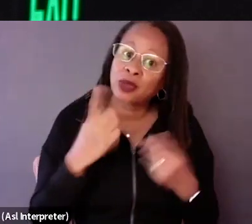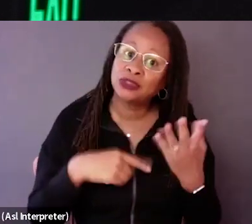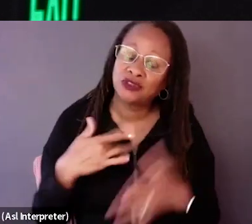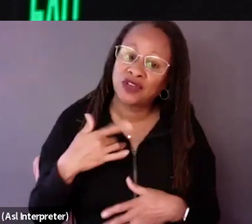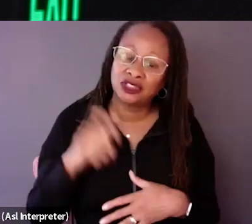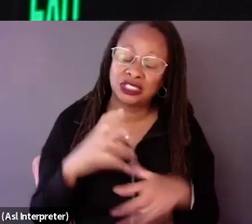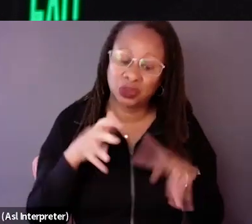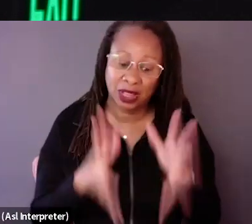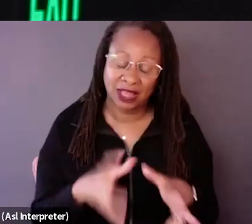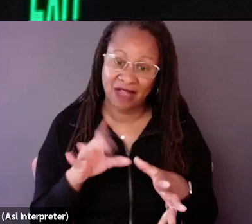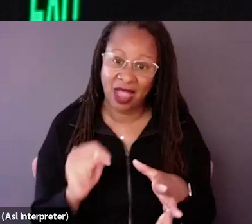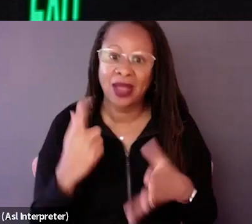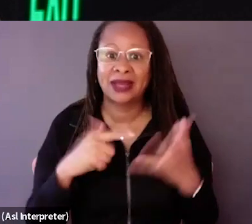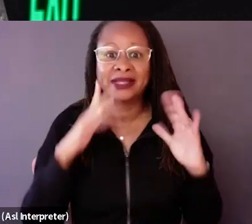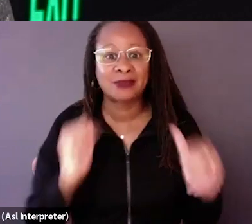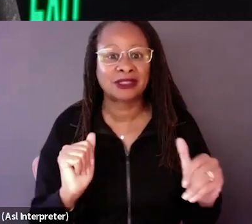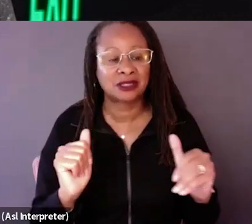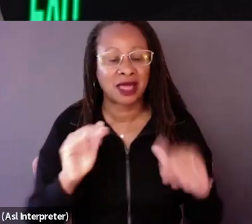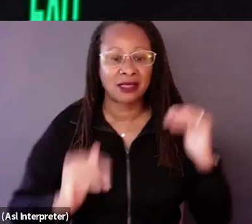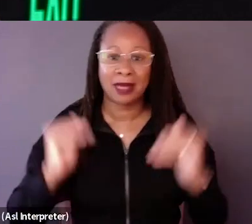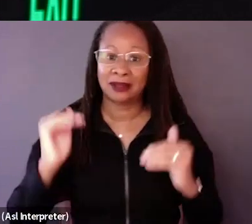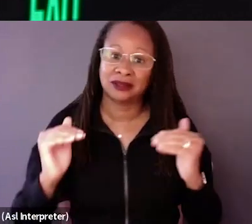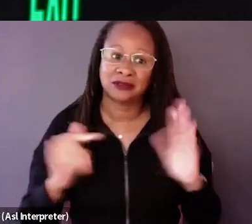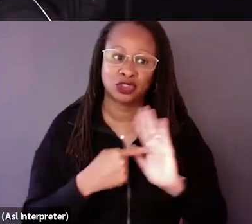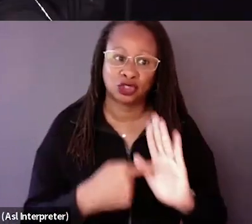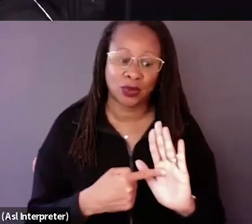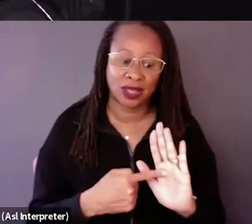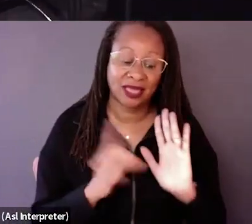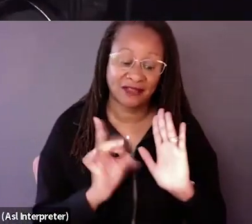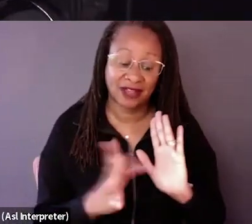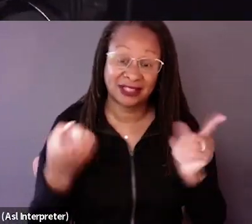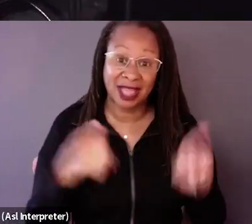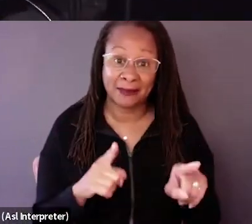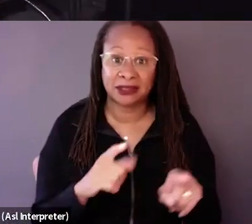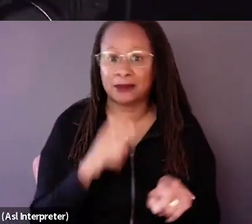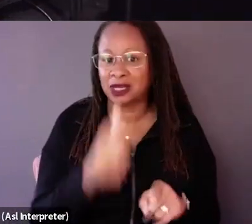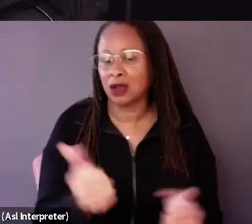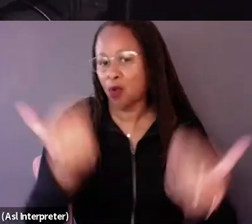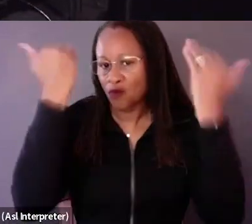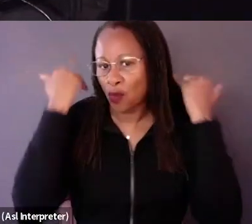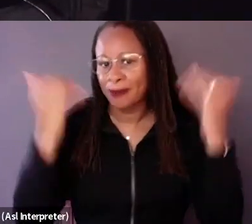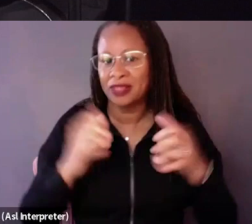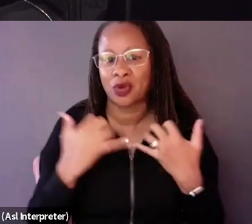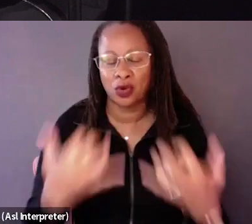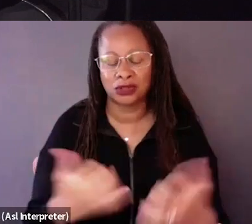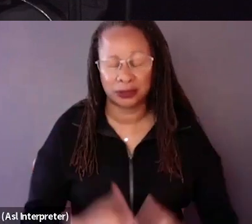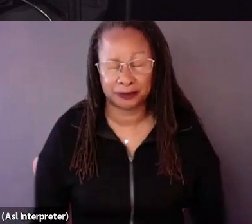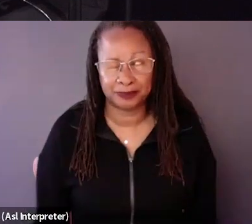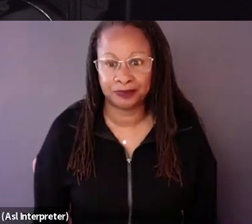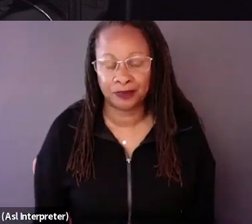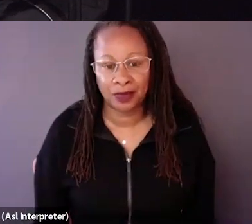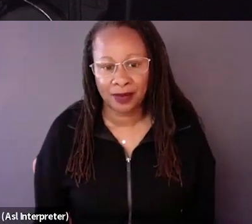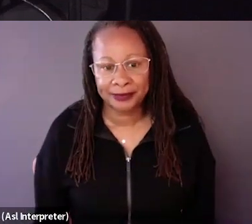Bobby being seized. There's the assassination of his driver. But I'm sure there's quite a bit that you left out. And